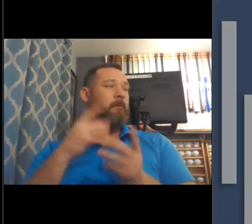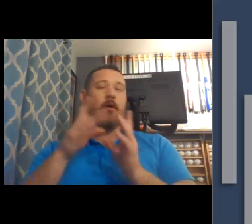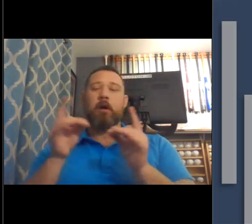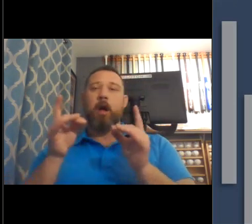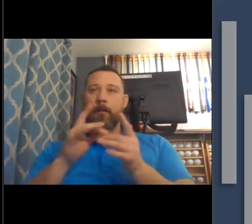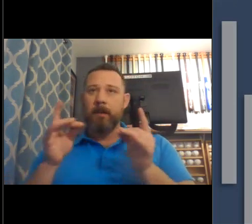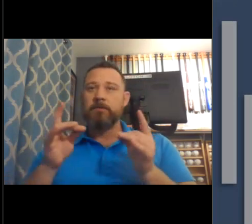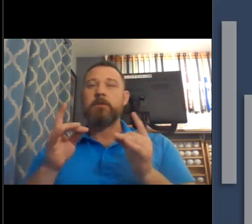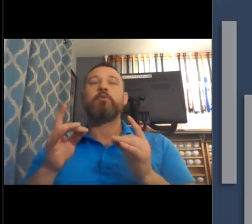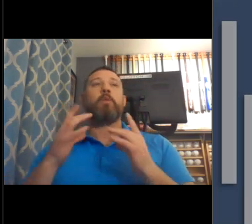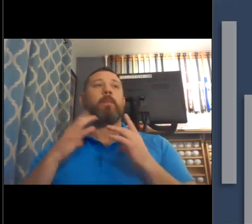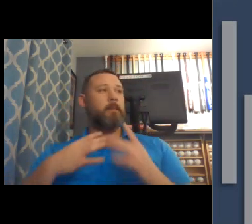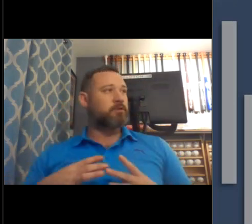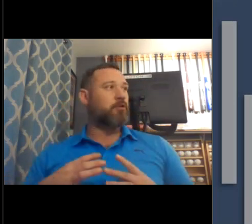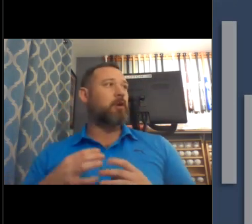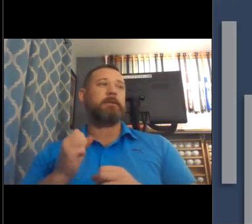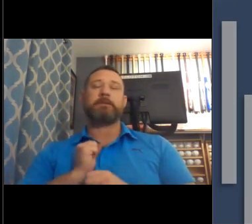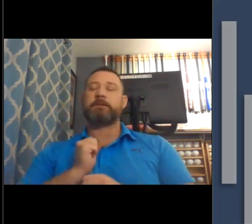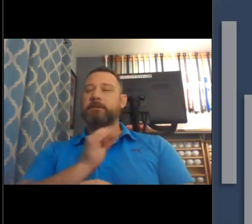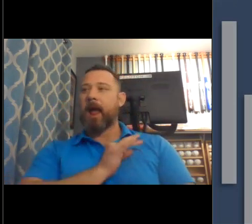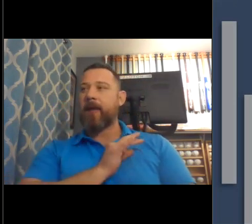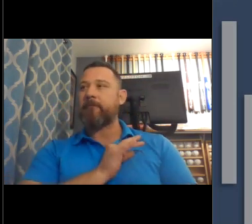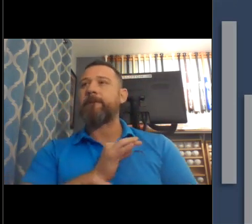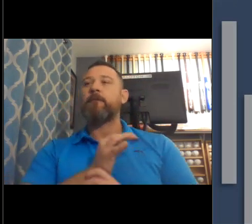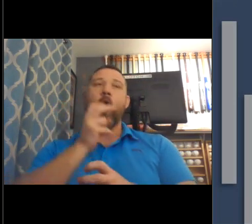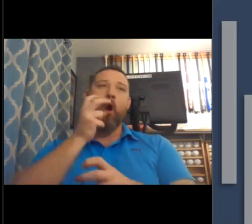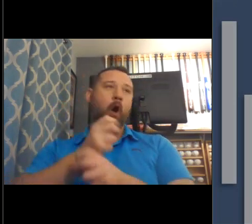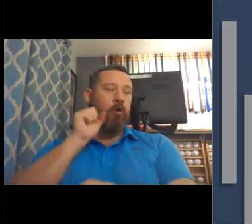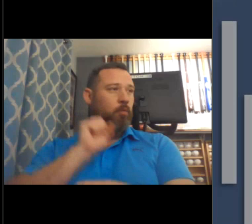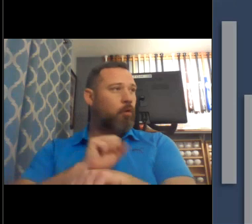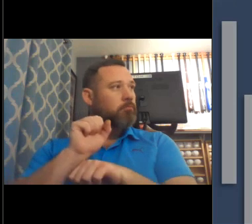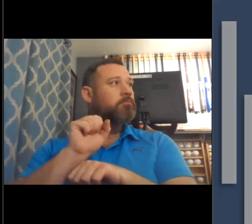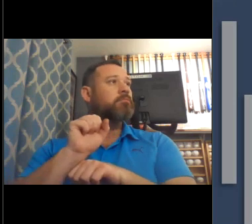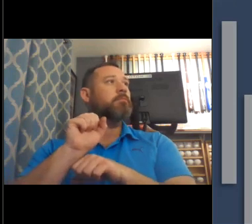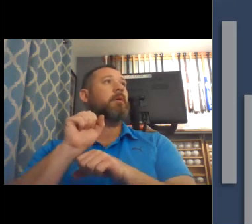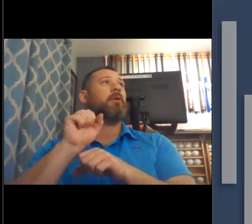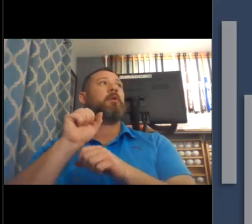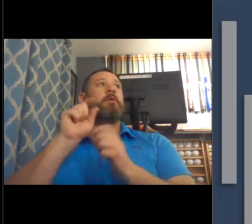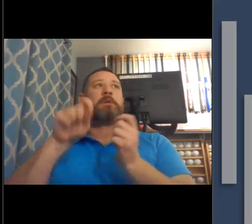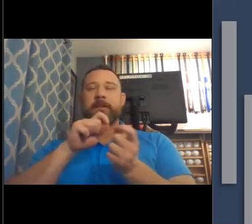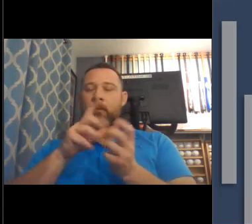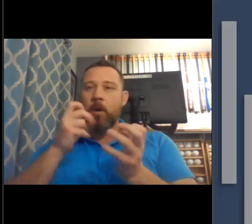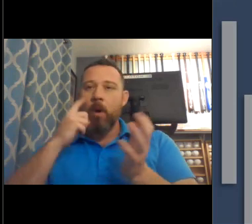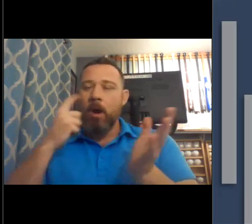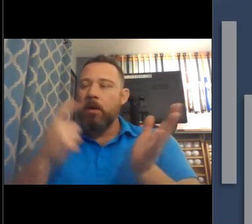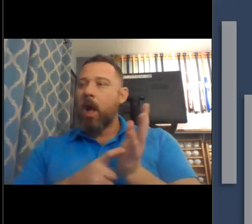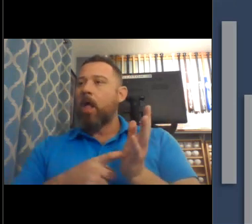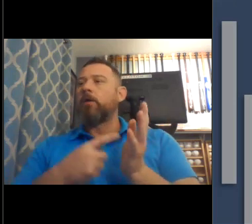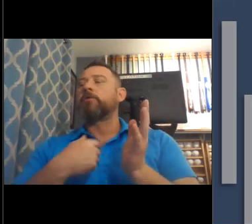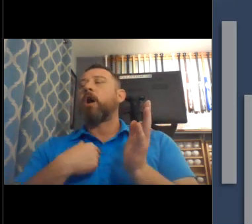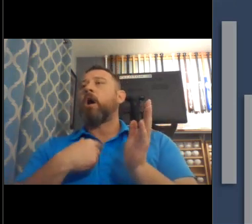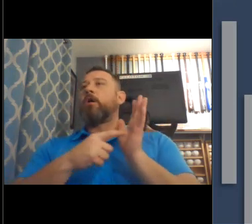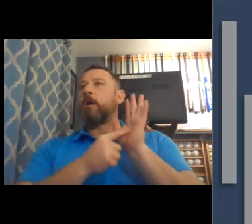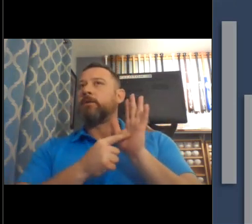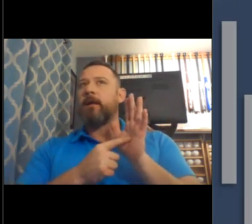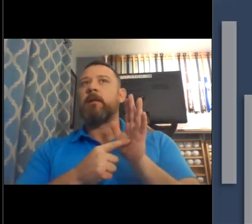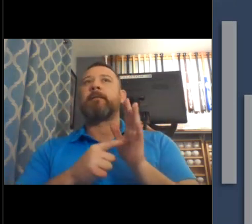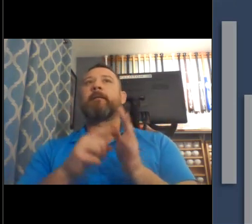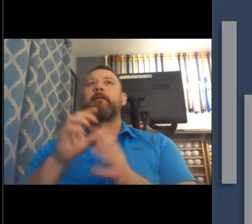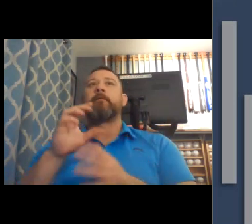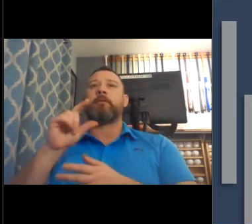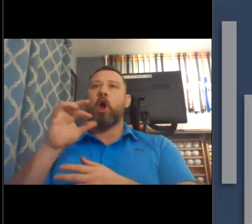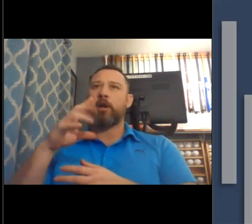commissioners and the staff for your very, very hard work. I particularly wanted to acknowledge our representative, Mr.